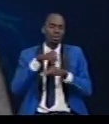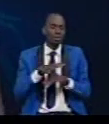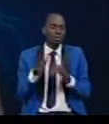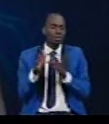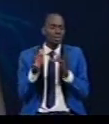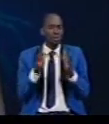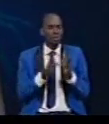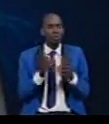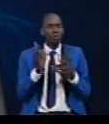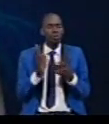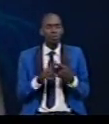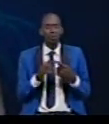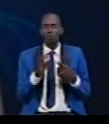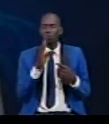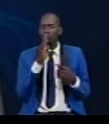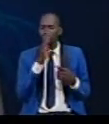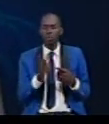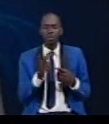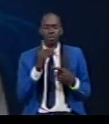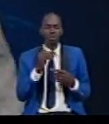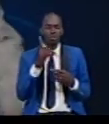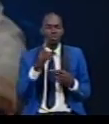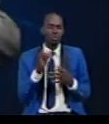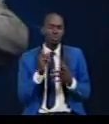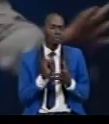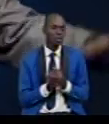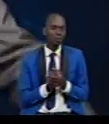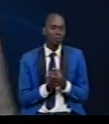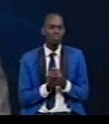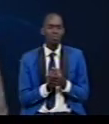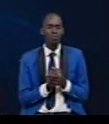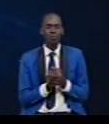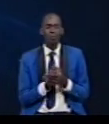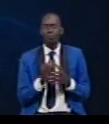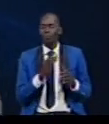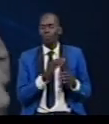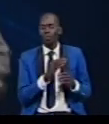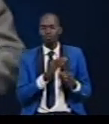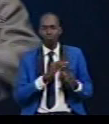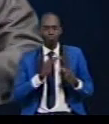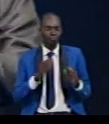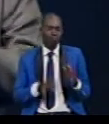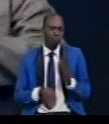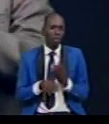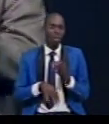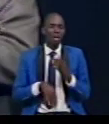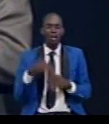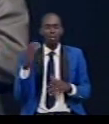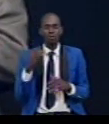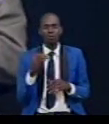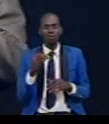that gives, that grants us total freedom. Lord, I pray for all